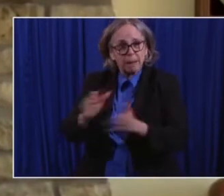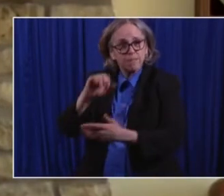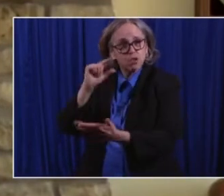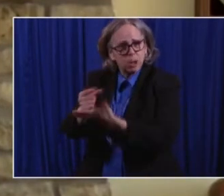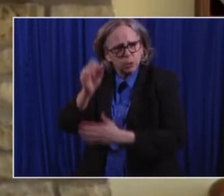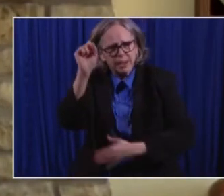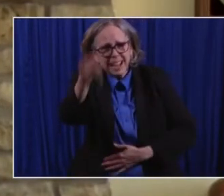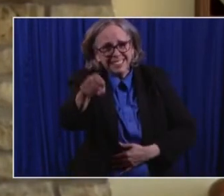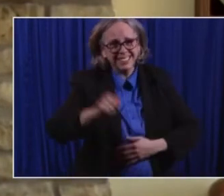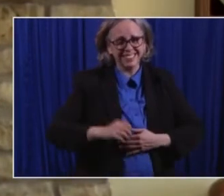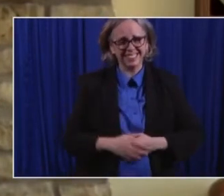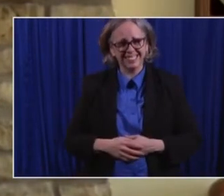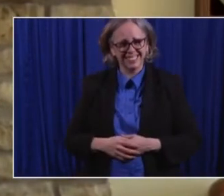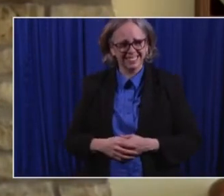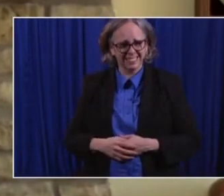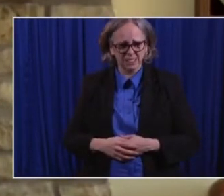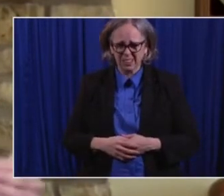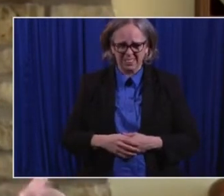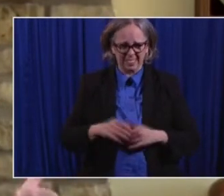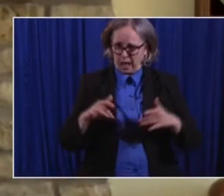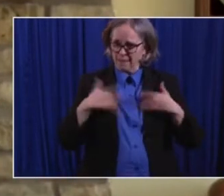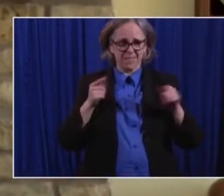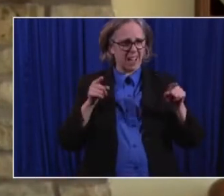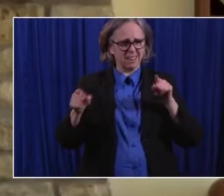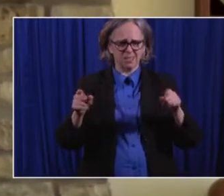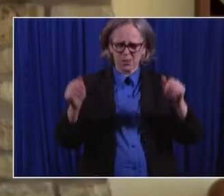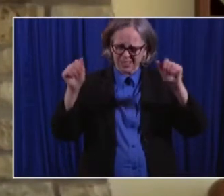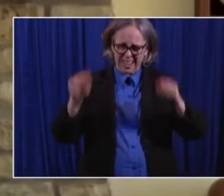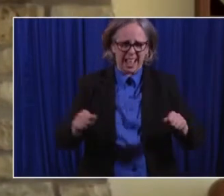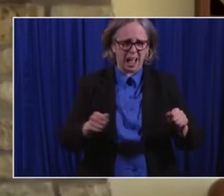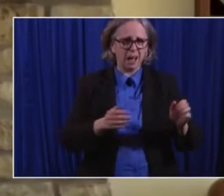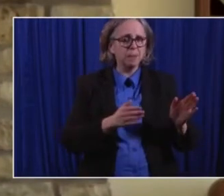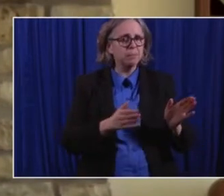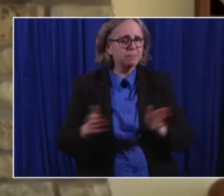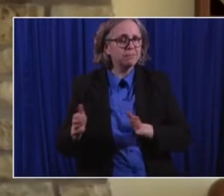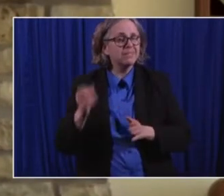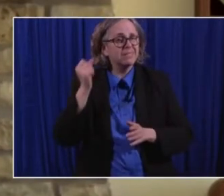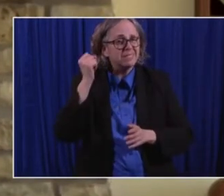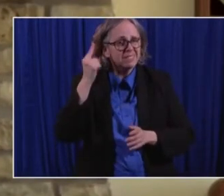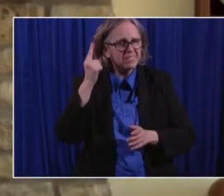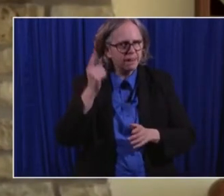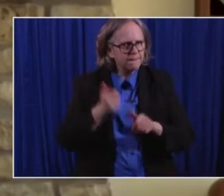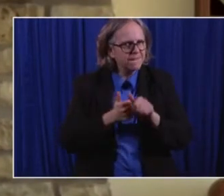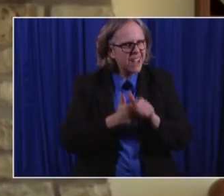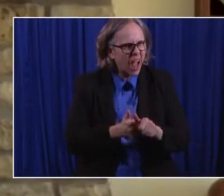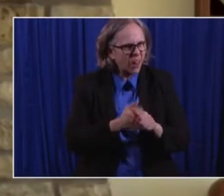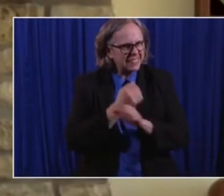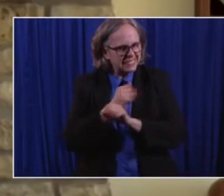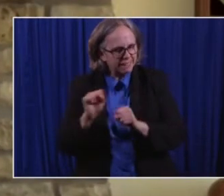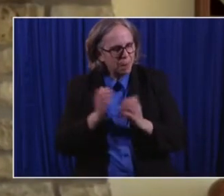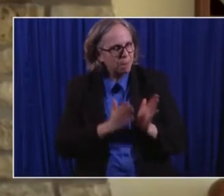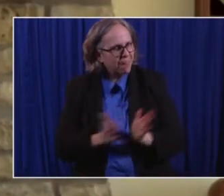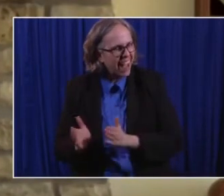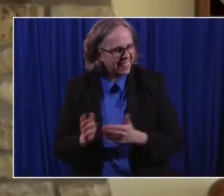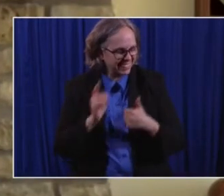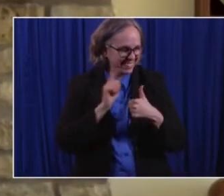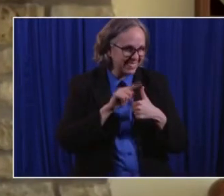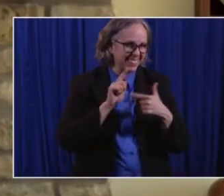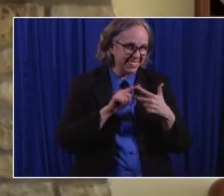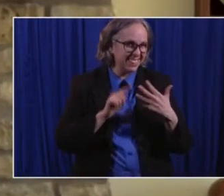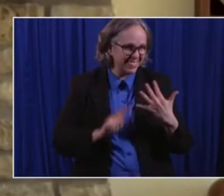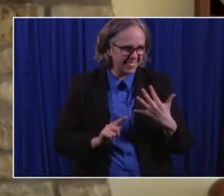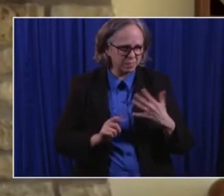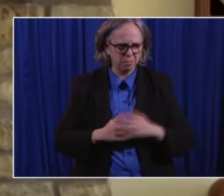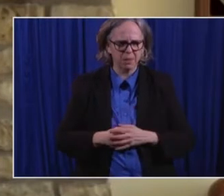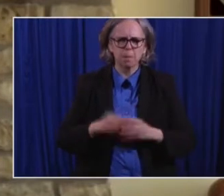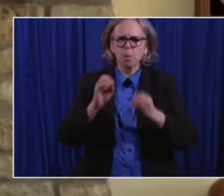reason these events cannot occur if we follow basic safety protocols. And we'll have the full details coming up